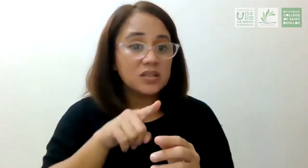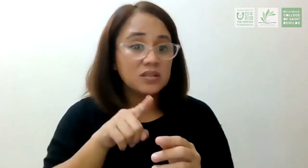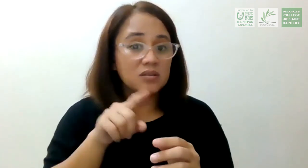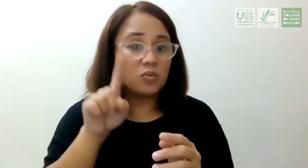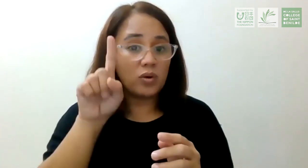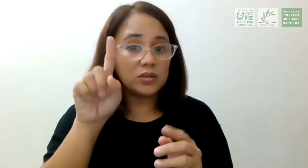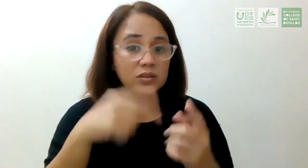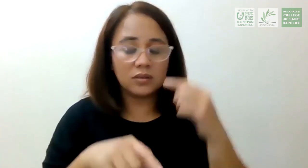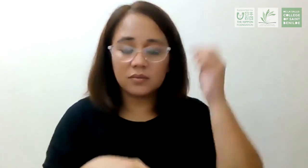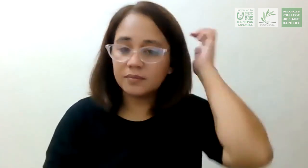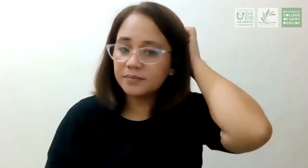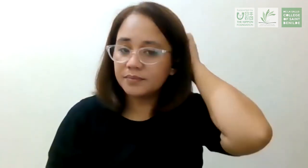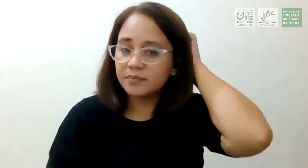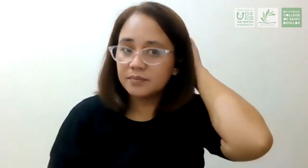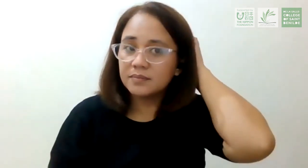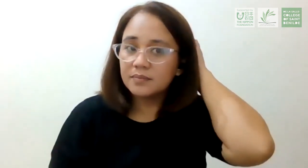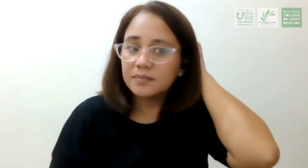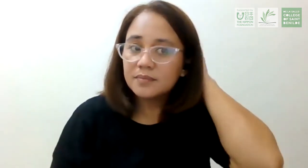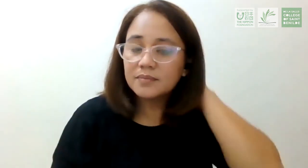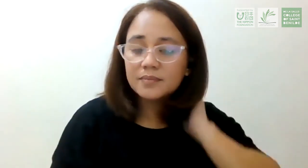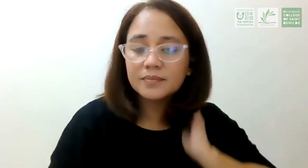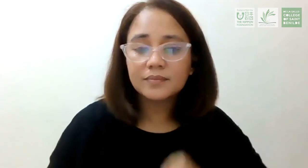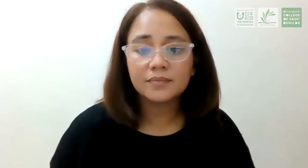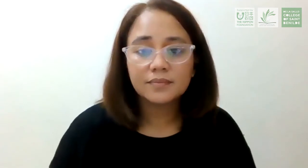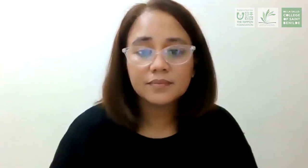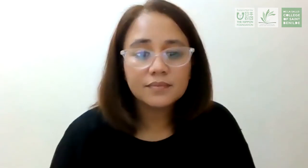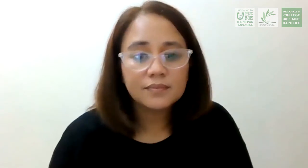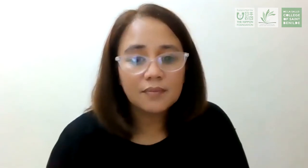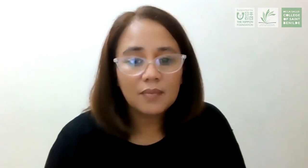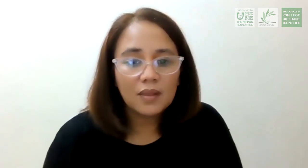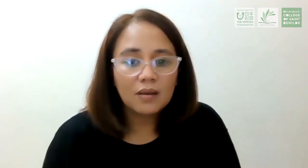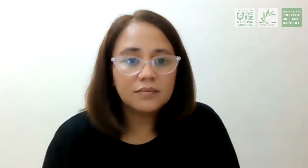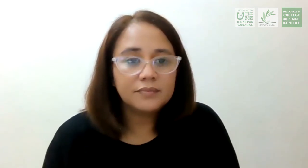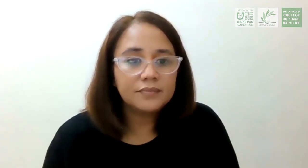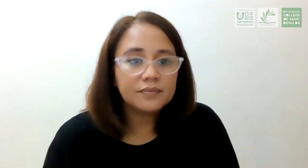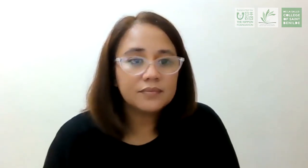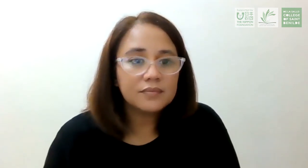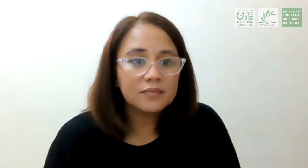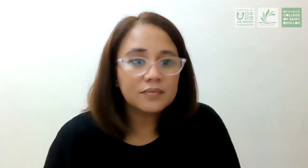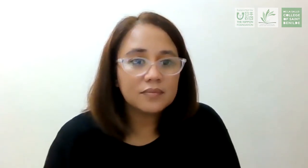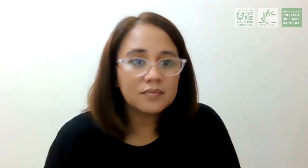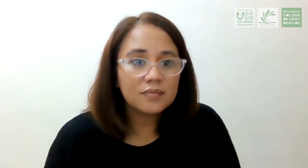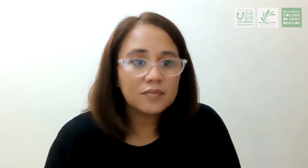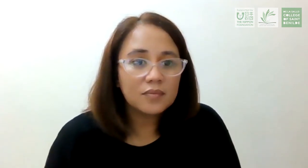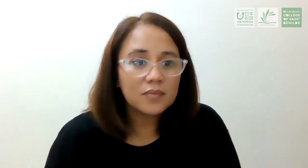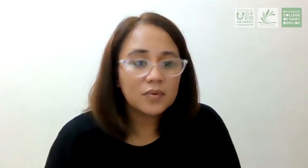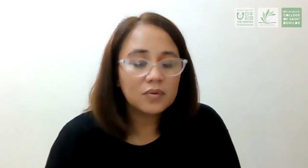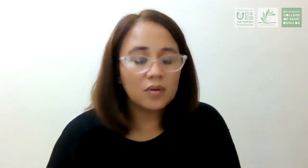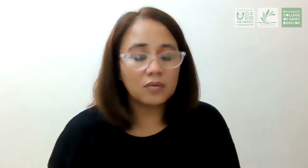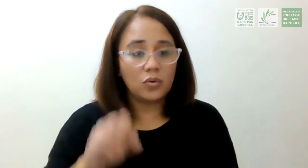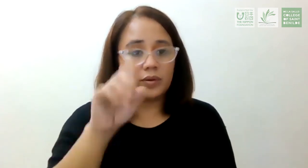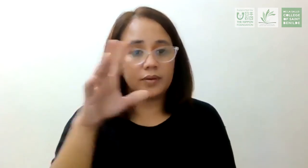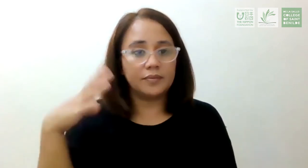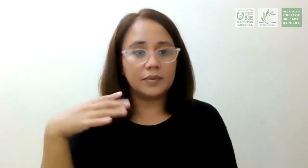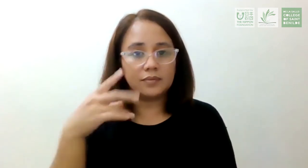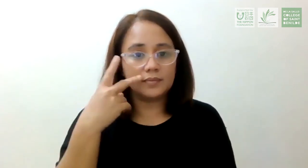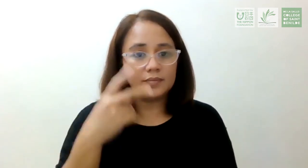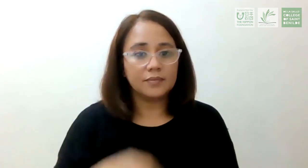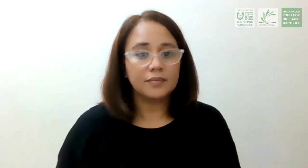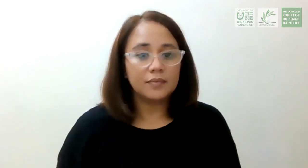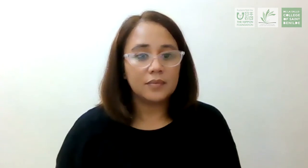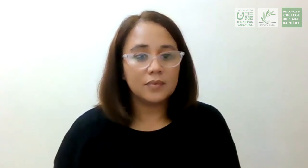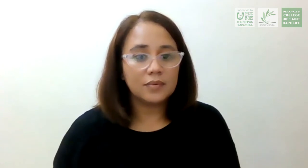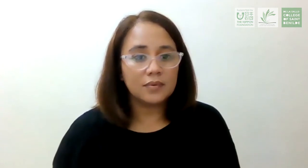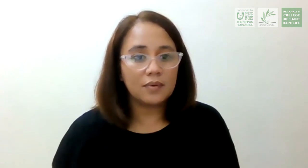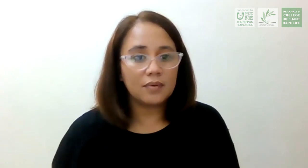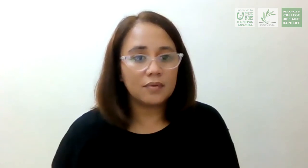But- sent a message saying that she didn't receive your email. Okay, let me, Peeps is